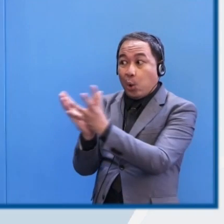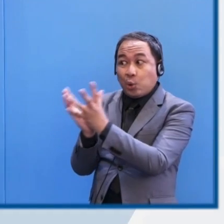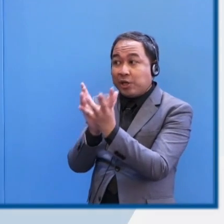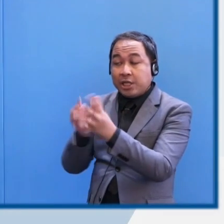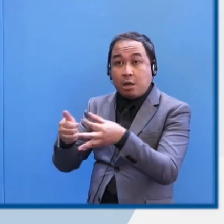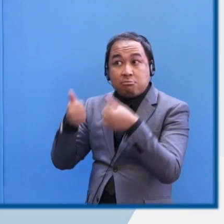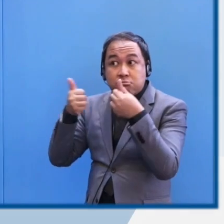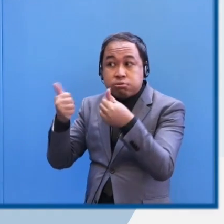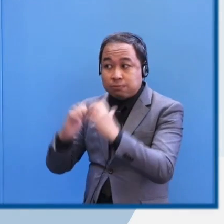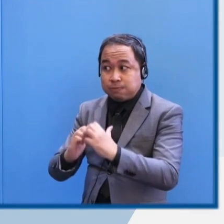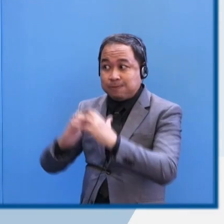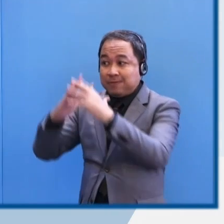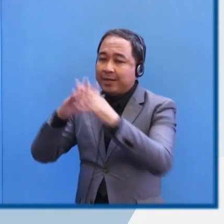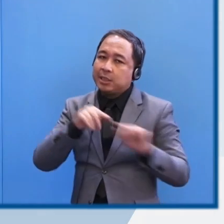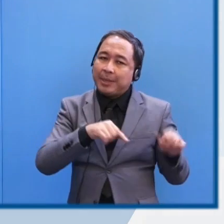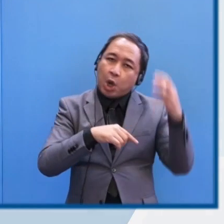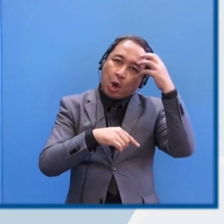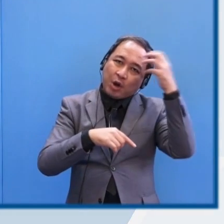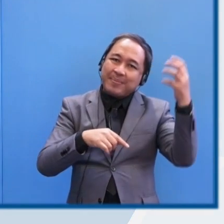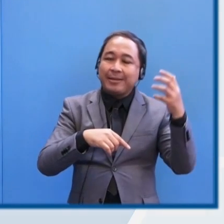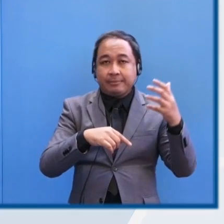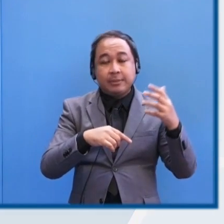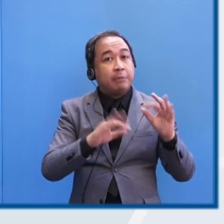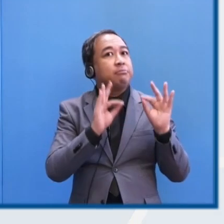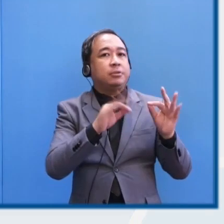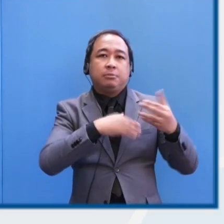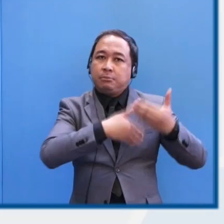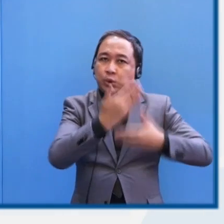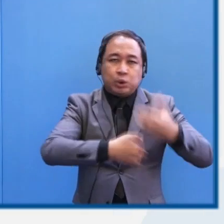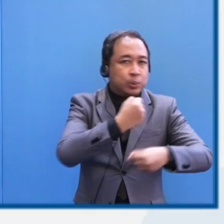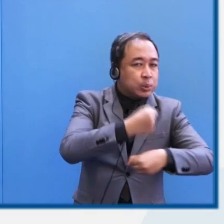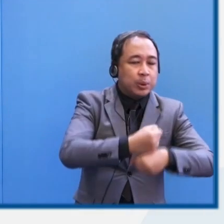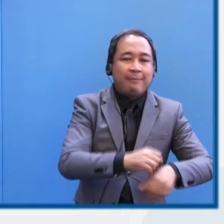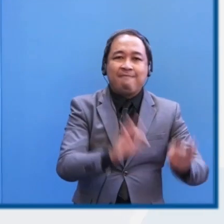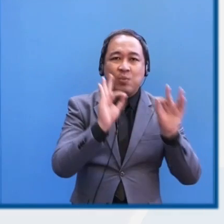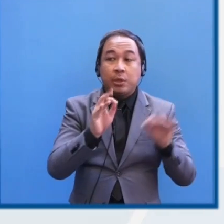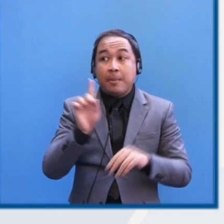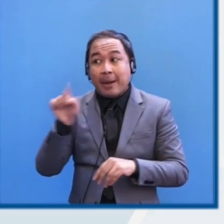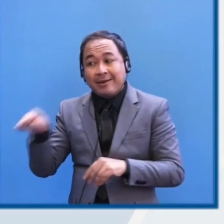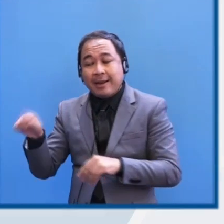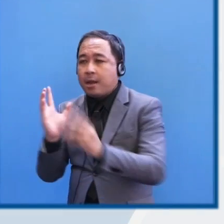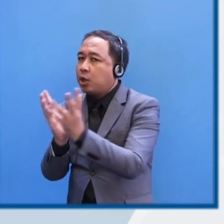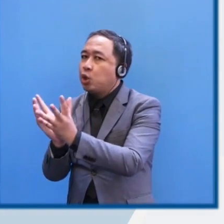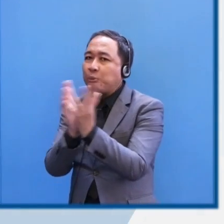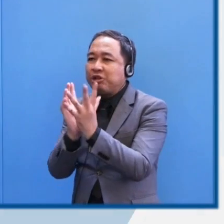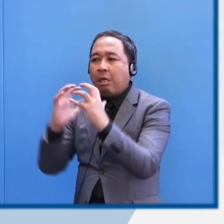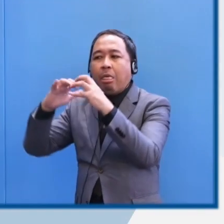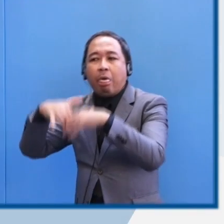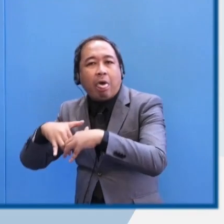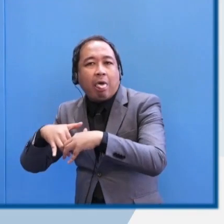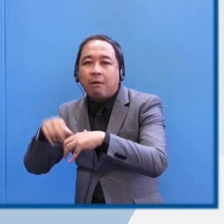means that the government and the NGOs still have a lot of work to do. Yes, definitely. Okay. Okay.